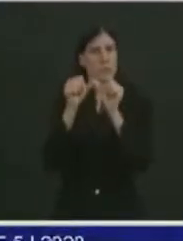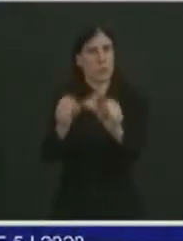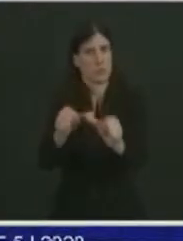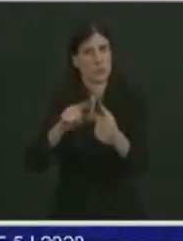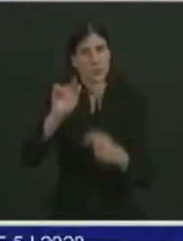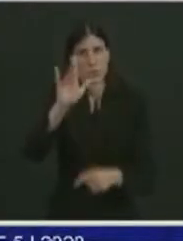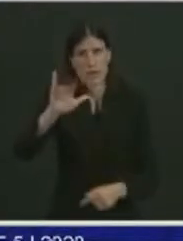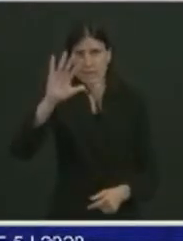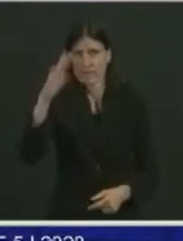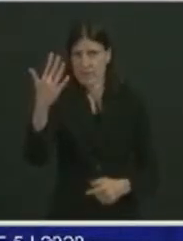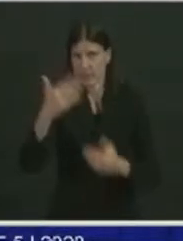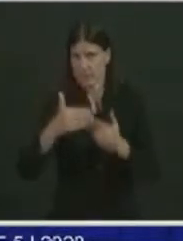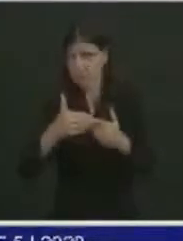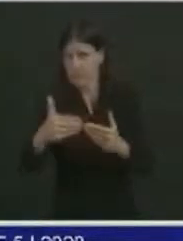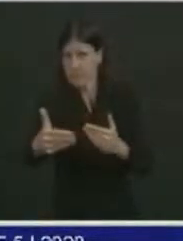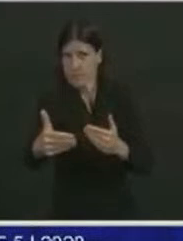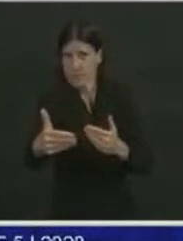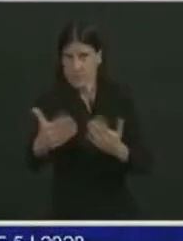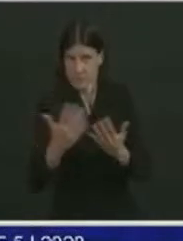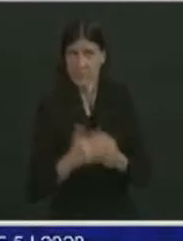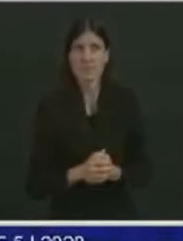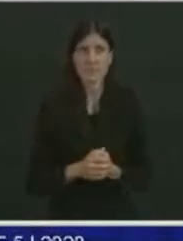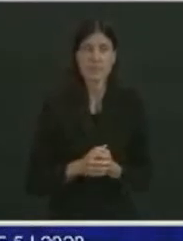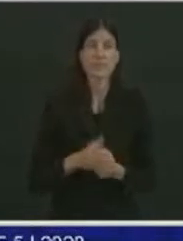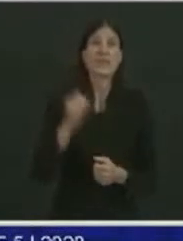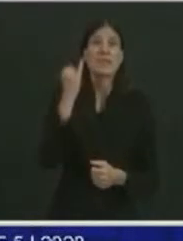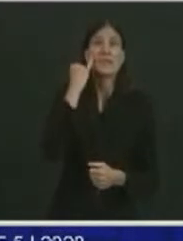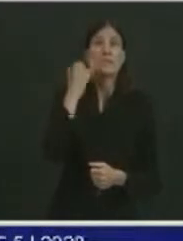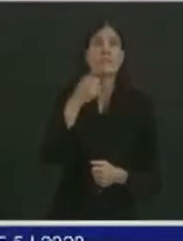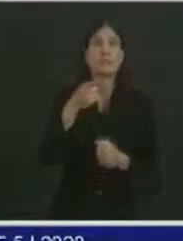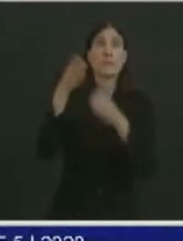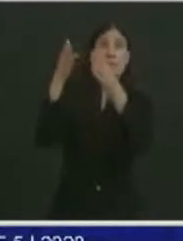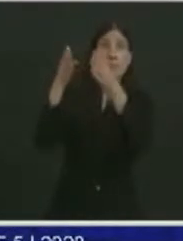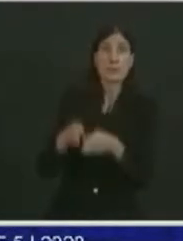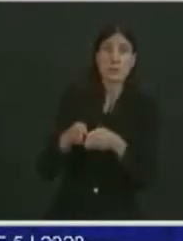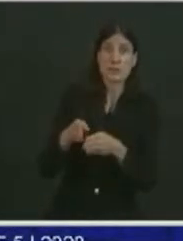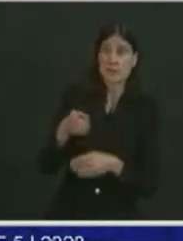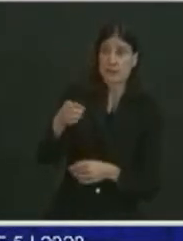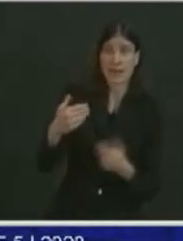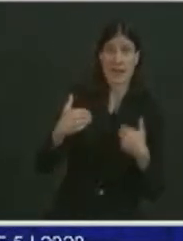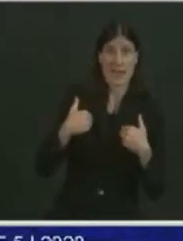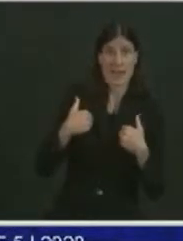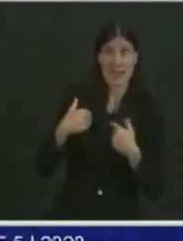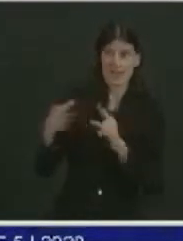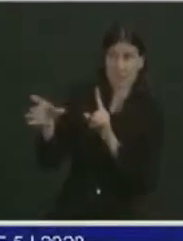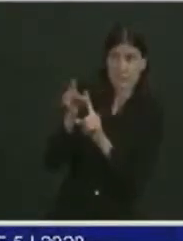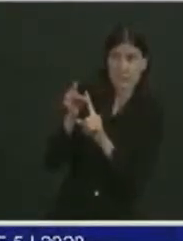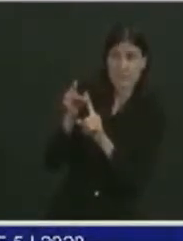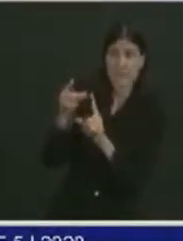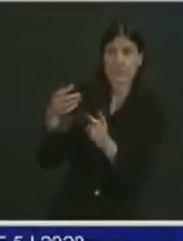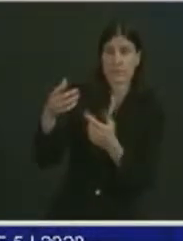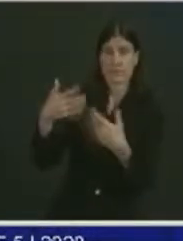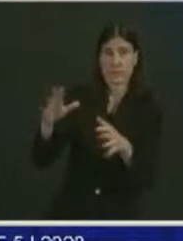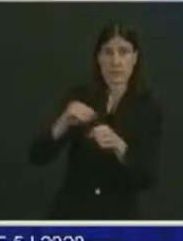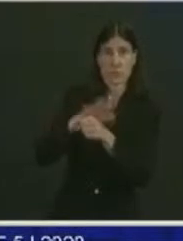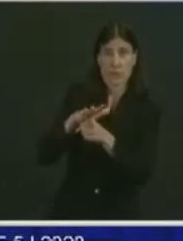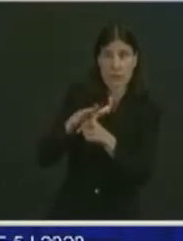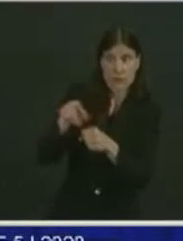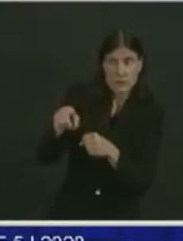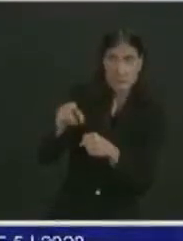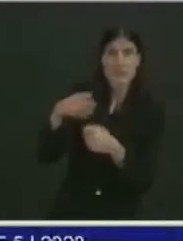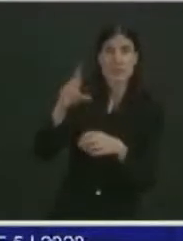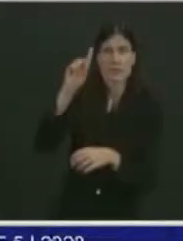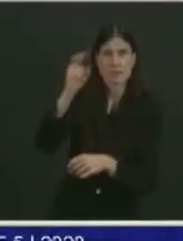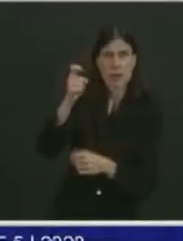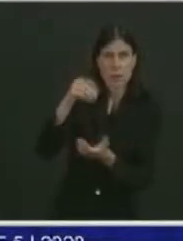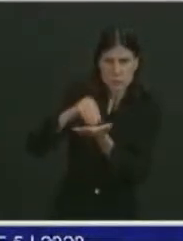have been diagnosed with COVID-19, you need to isolate until you no longer have